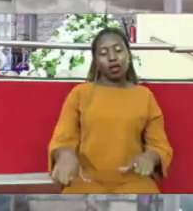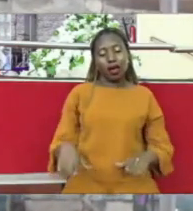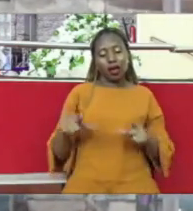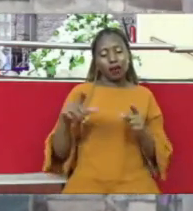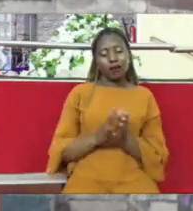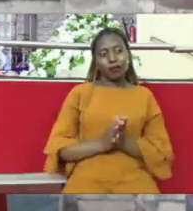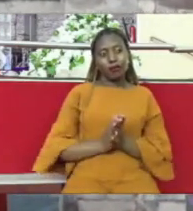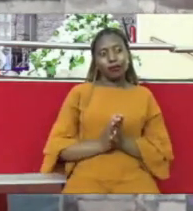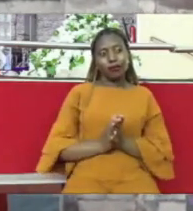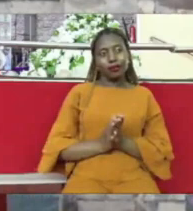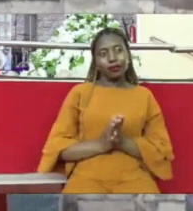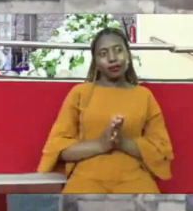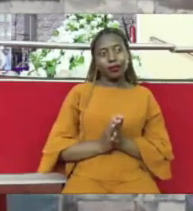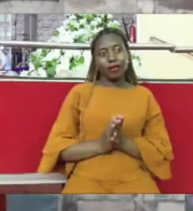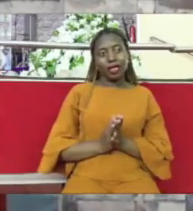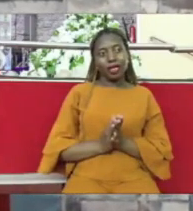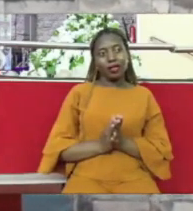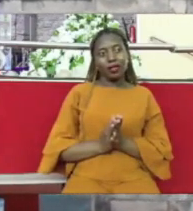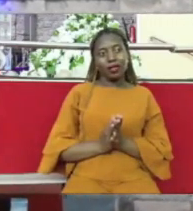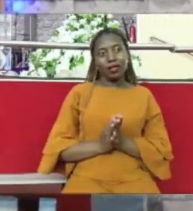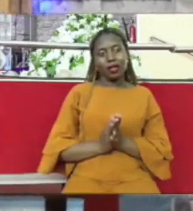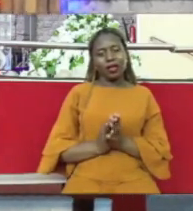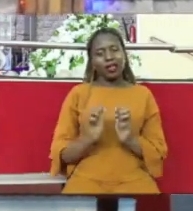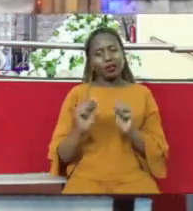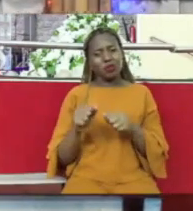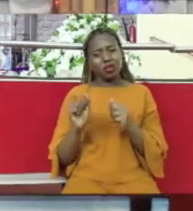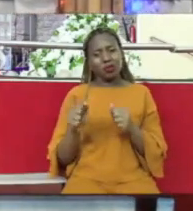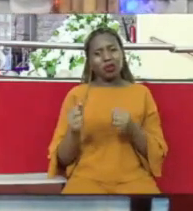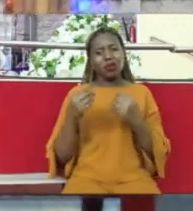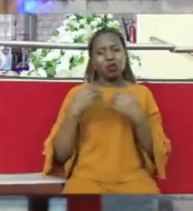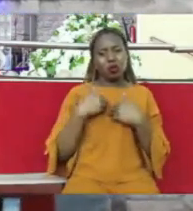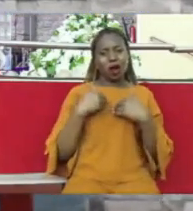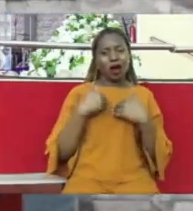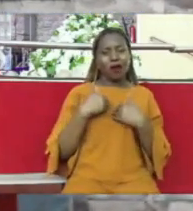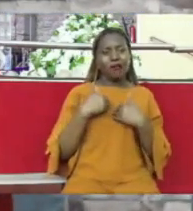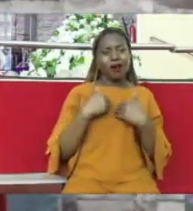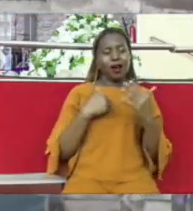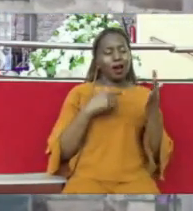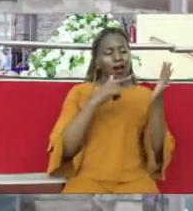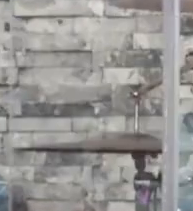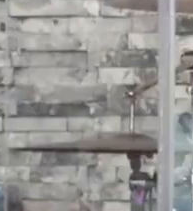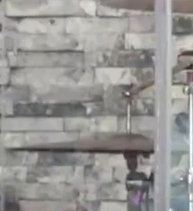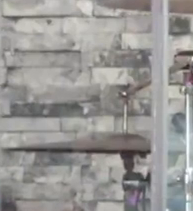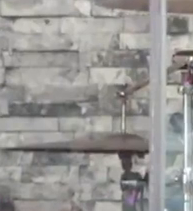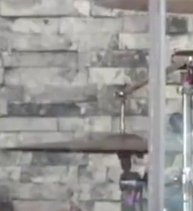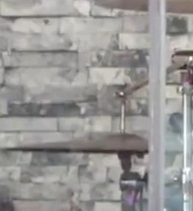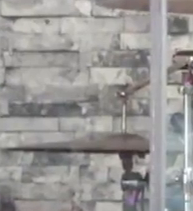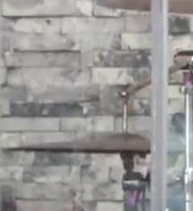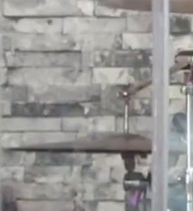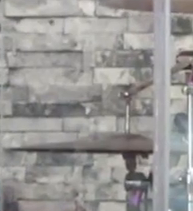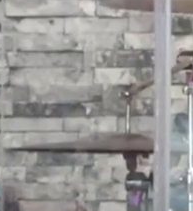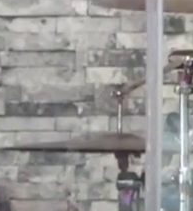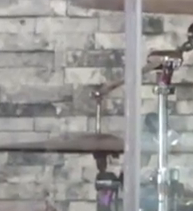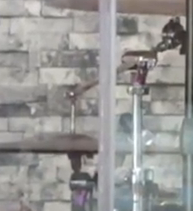that though there will be a scar of what you have gone through, ili japo patakuwa na alama ya yale ambayo umepitia, your face will